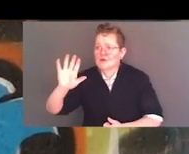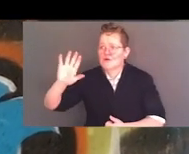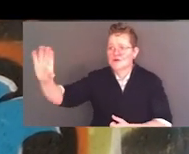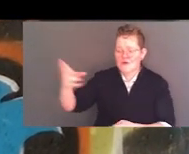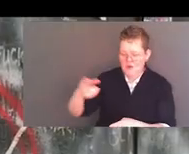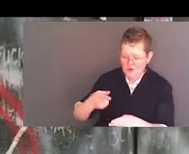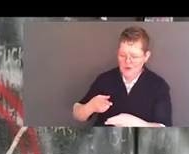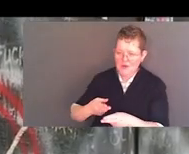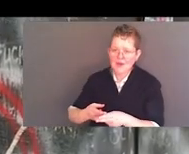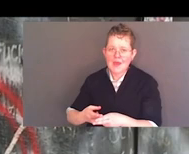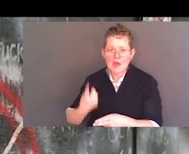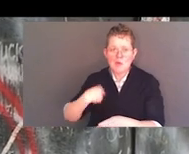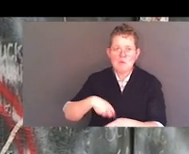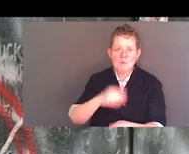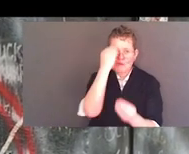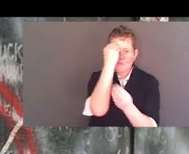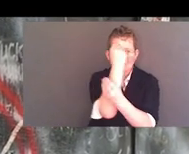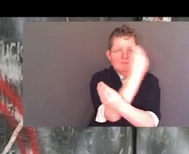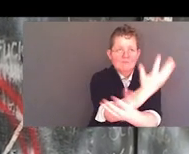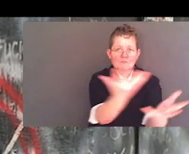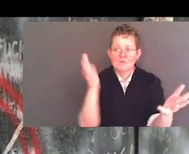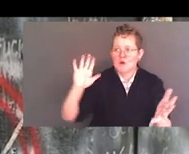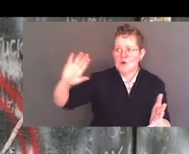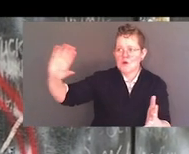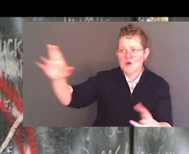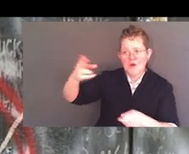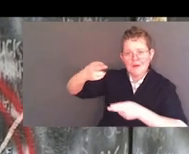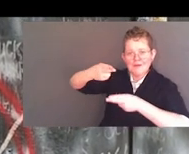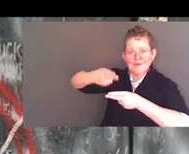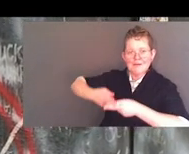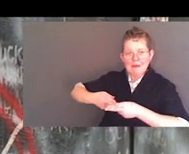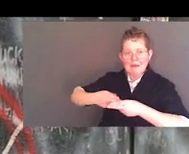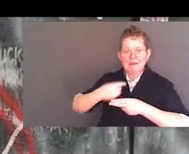her name. Michelle Cousseau.